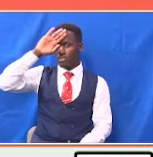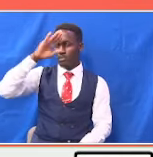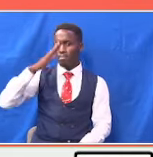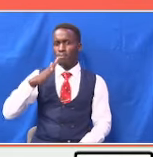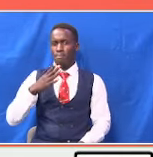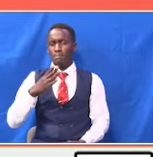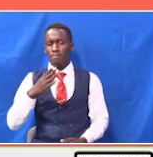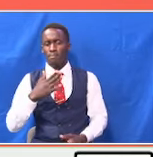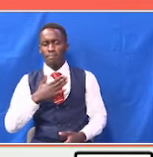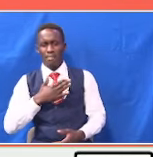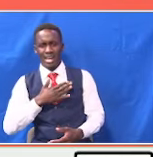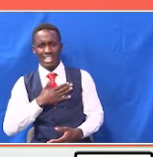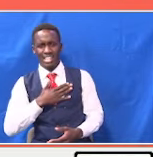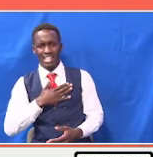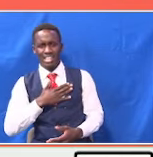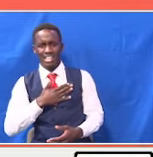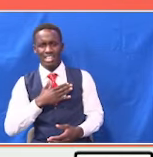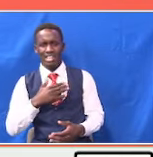team." Now,